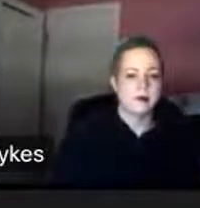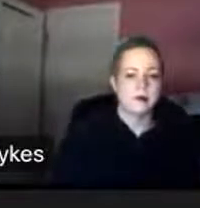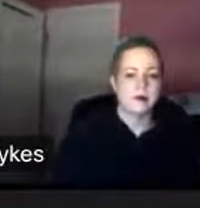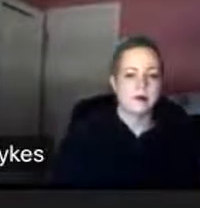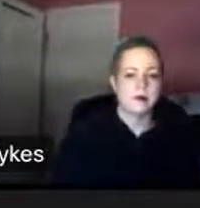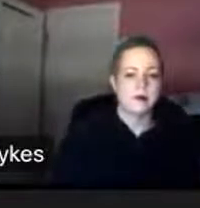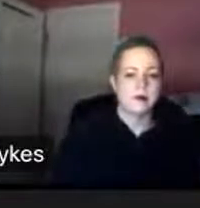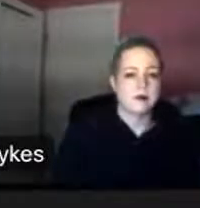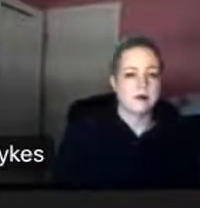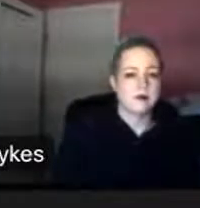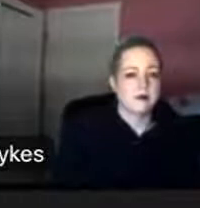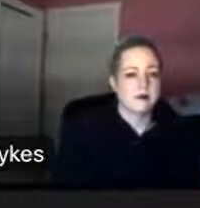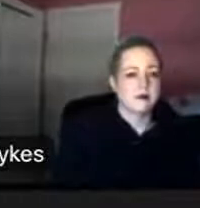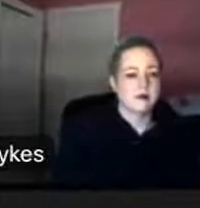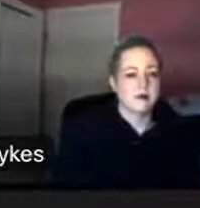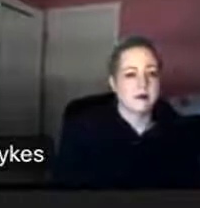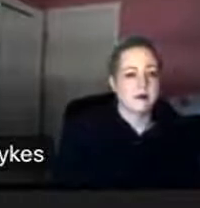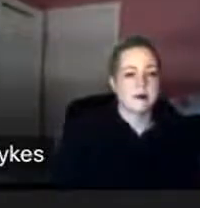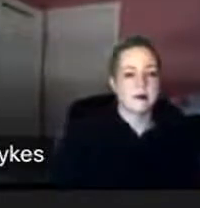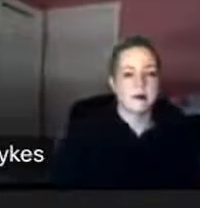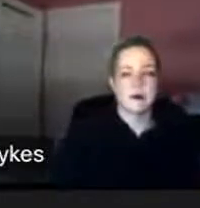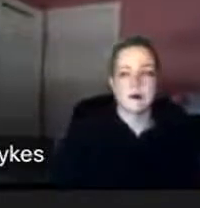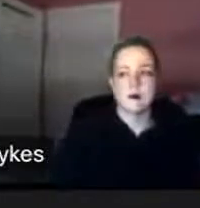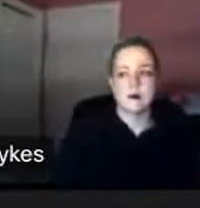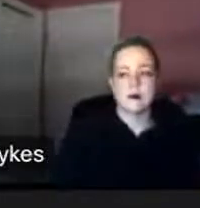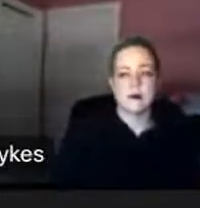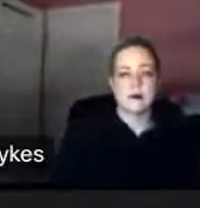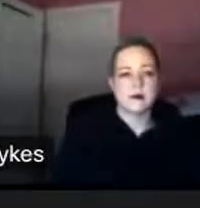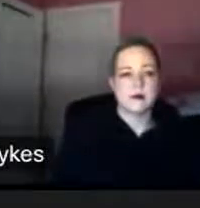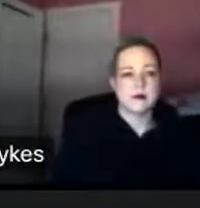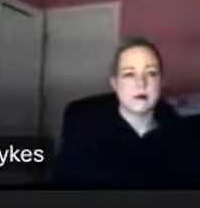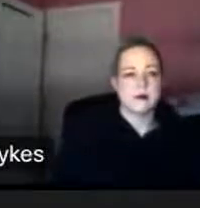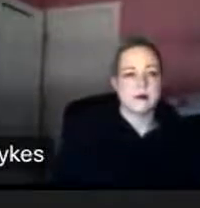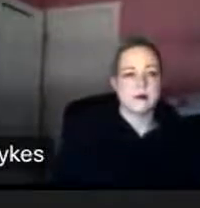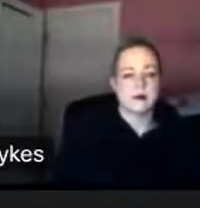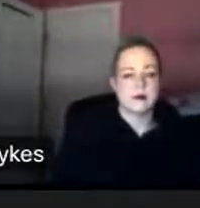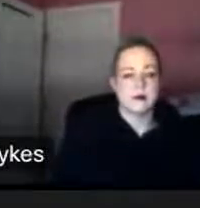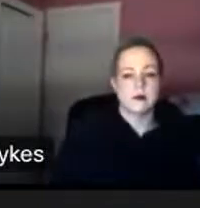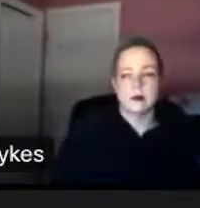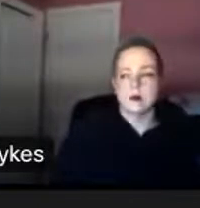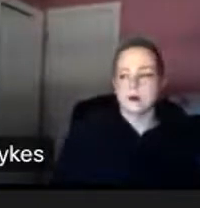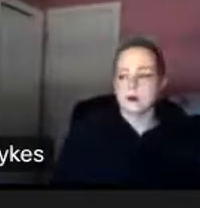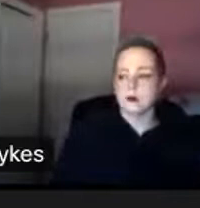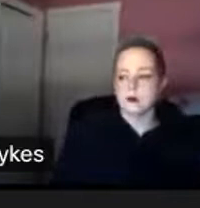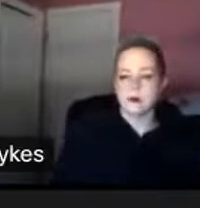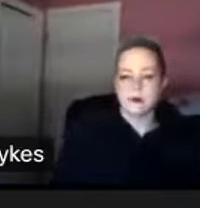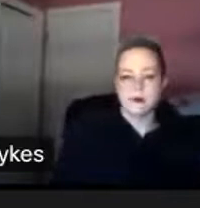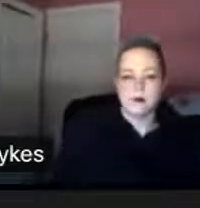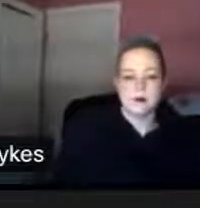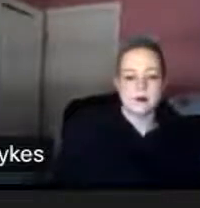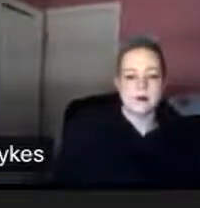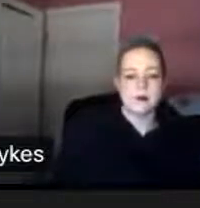do for the grant, and I know a lot of it was kind of like new services, but I'm looking at just training to enhance our current services as far